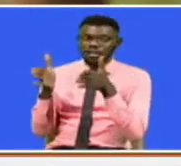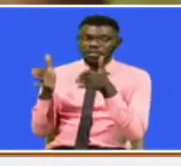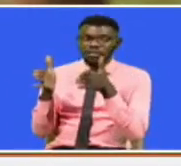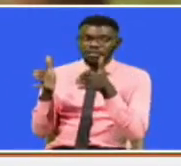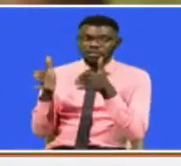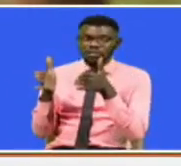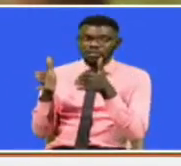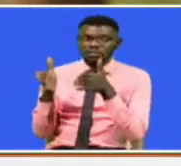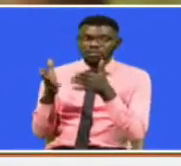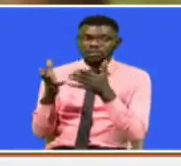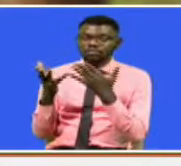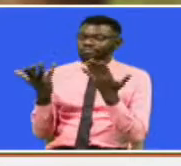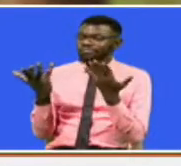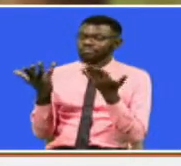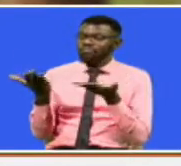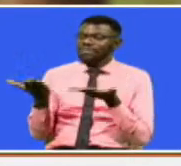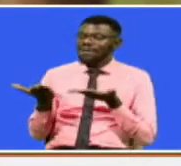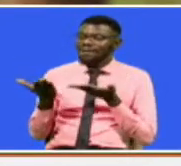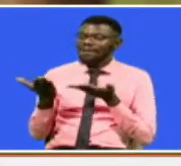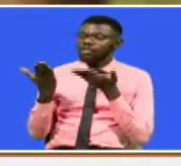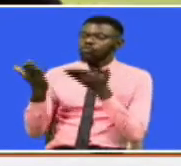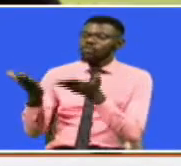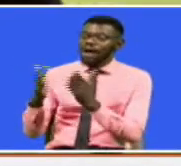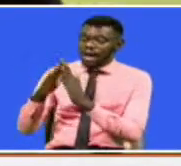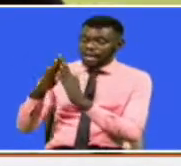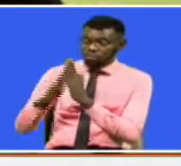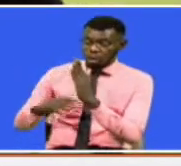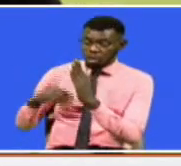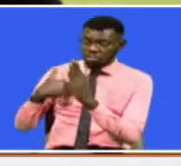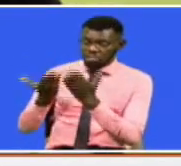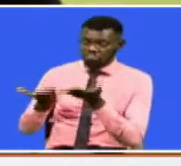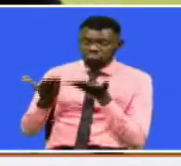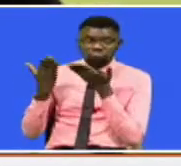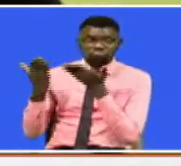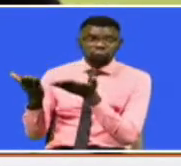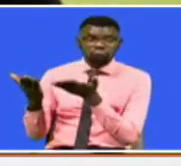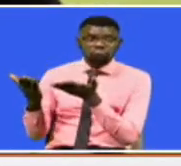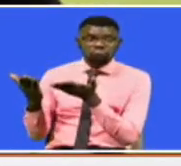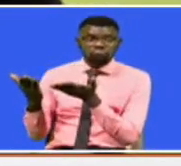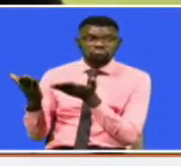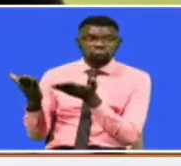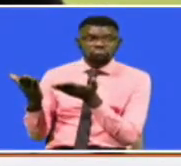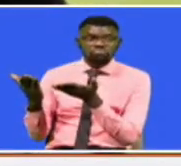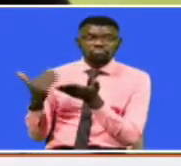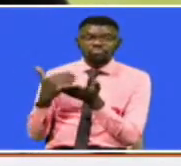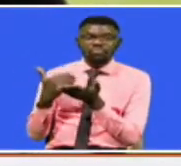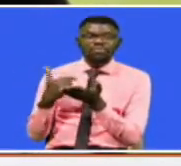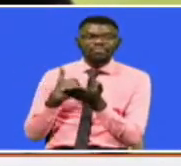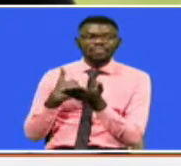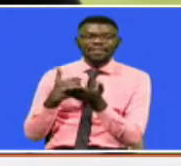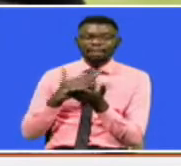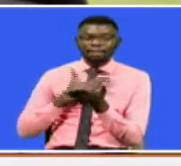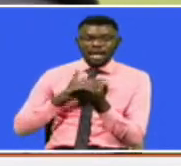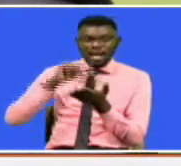the handover notes in the handover report. So the outgoing government prepares